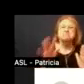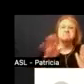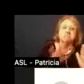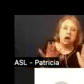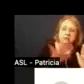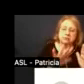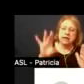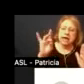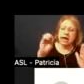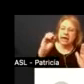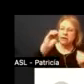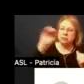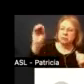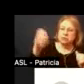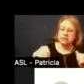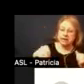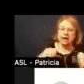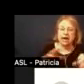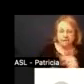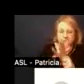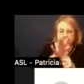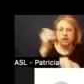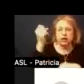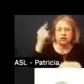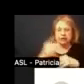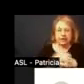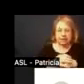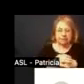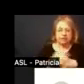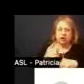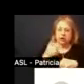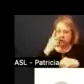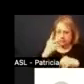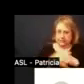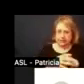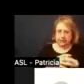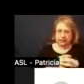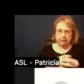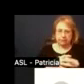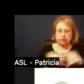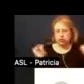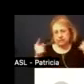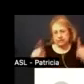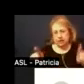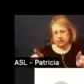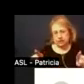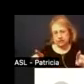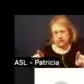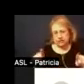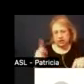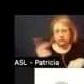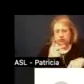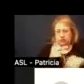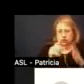at least at um full understanding so you can see we uh the results for for for those two grade levels